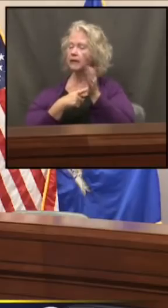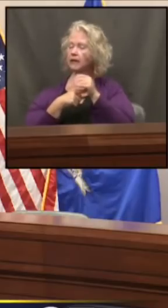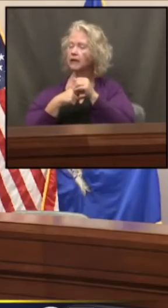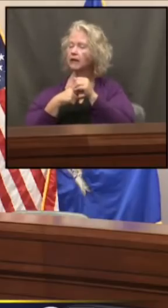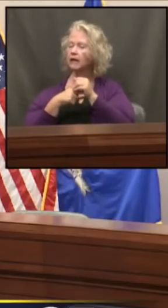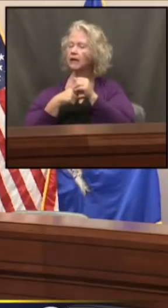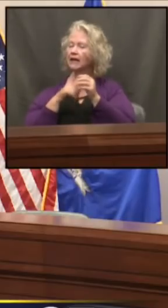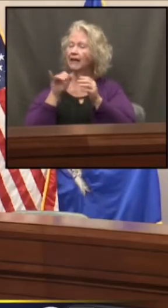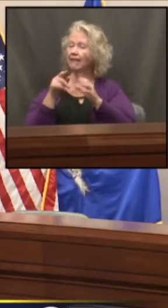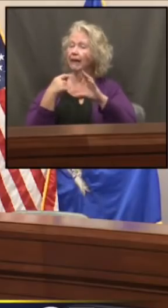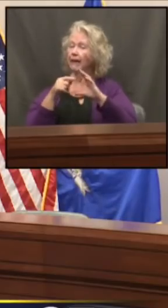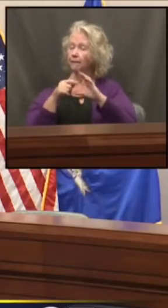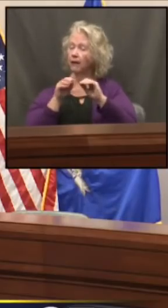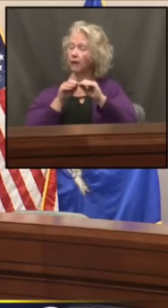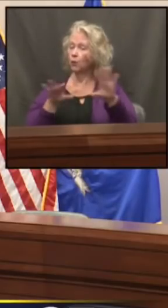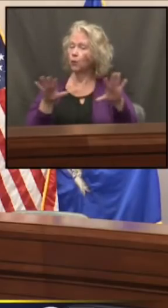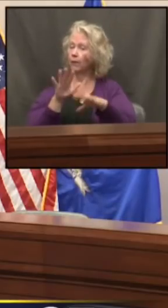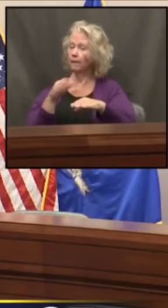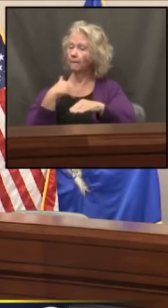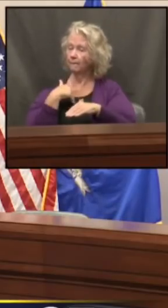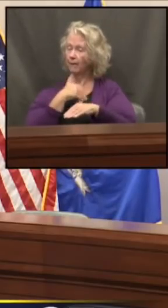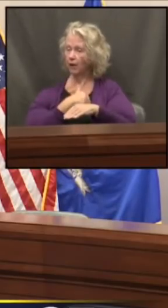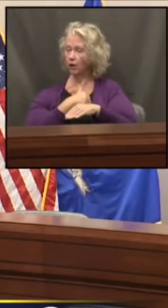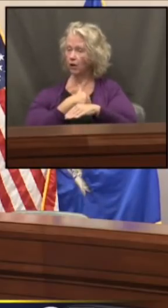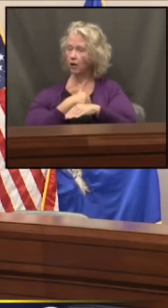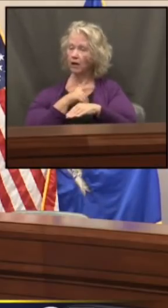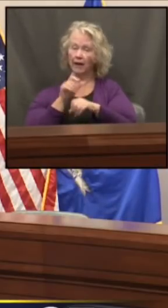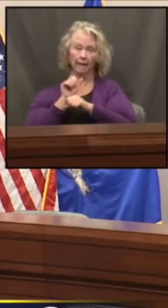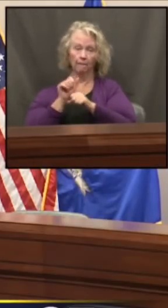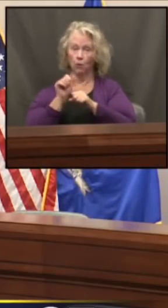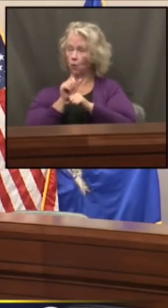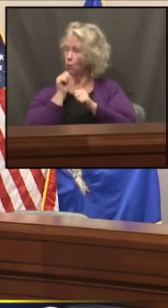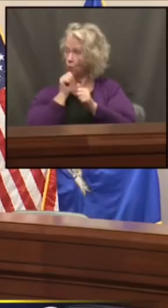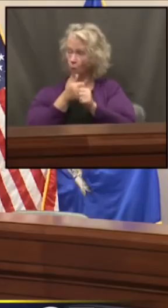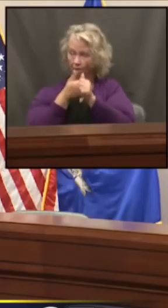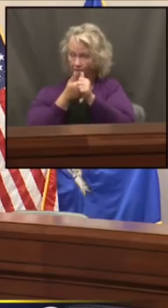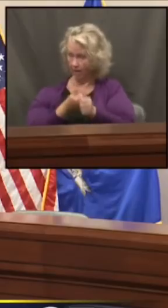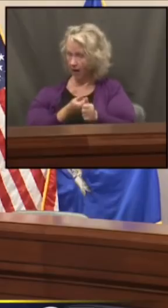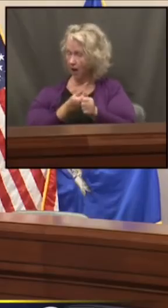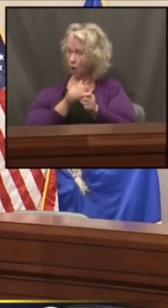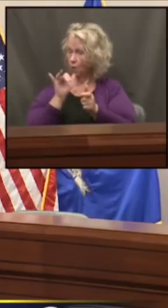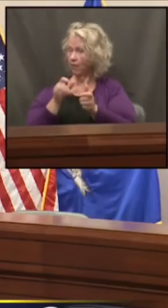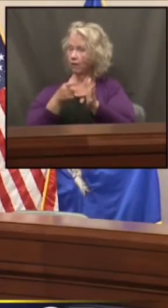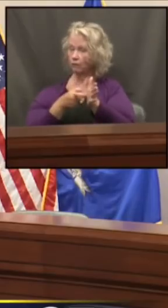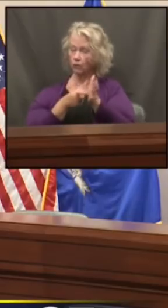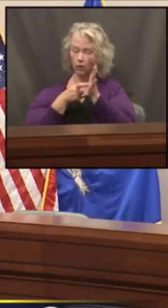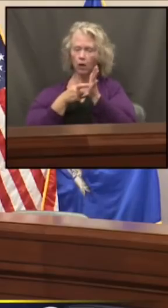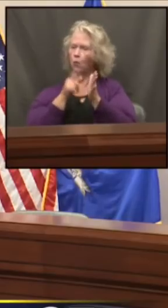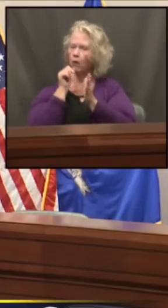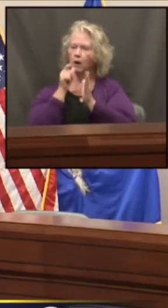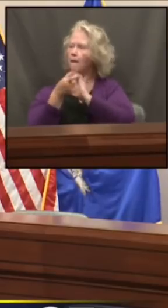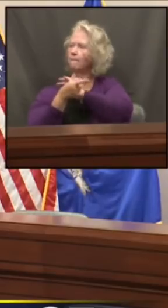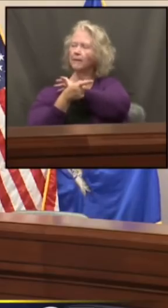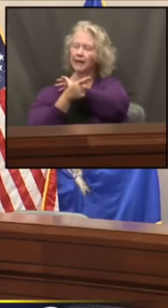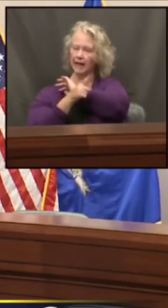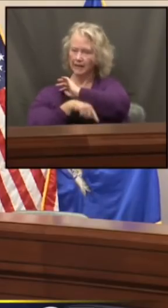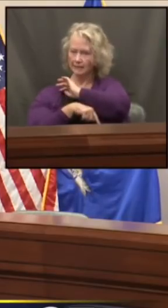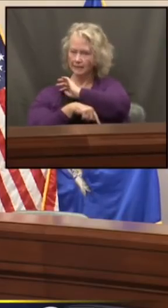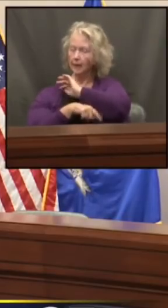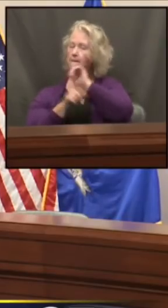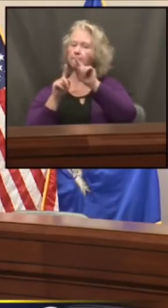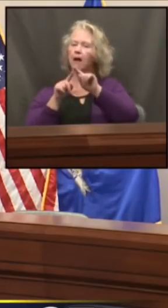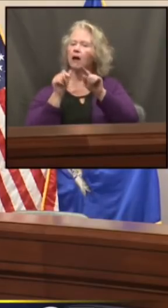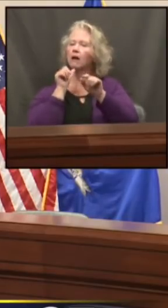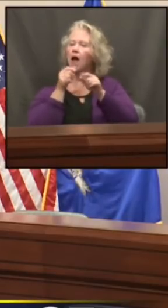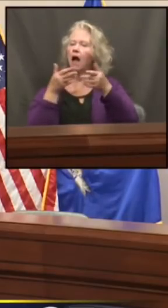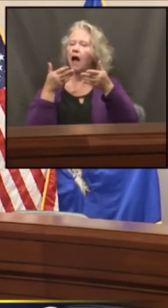an email to its members that employees who fail to comply with the testing mandate will not be disciplined, but will not be